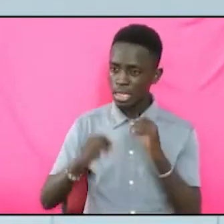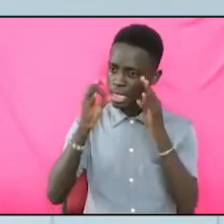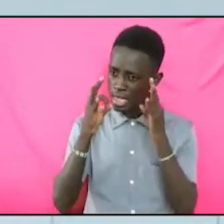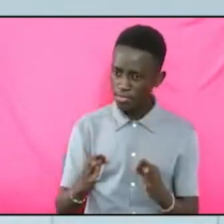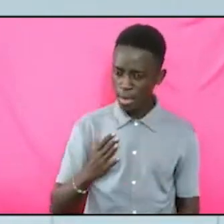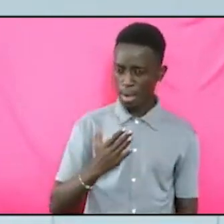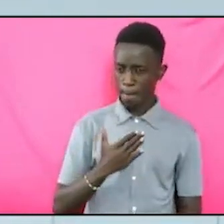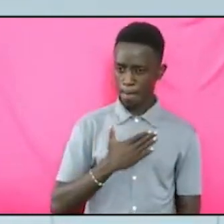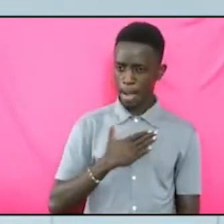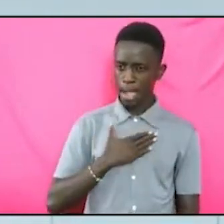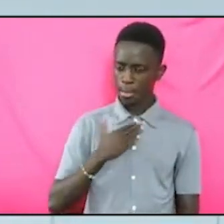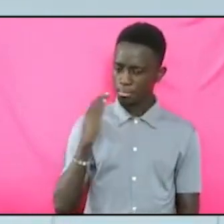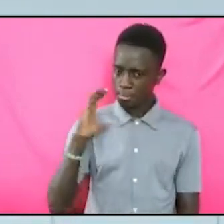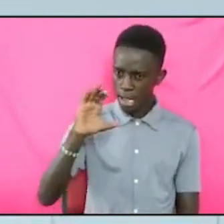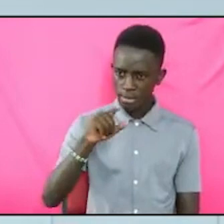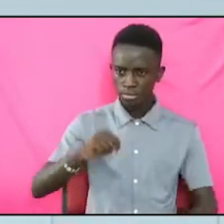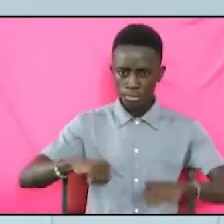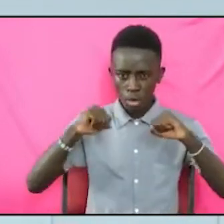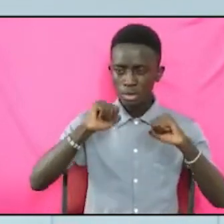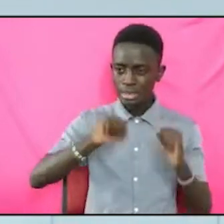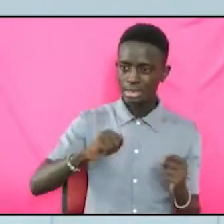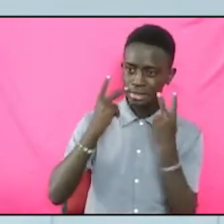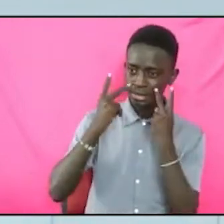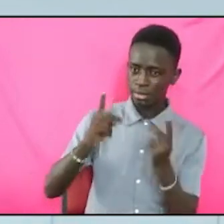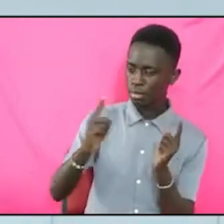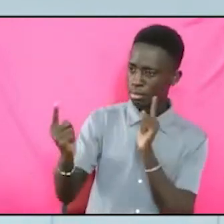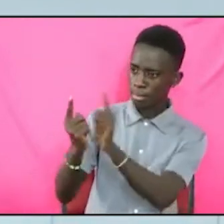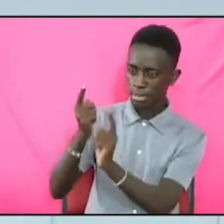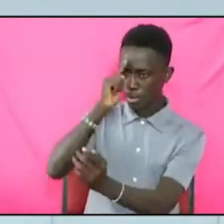prophet." The translation that we have in